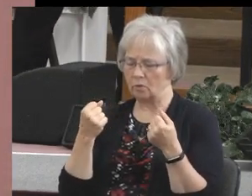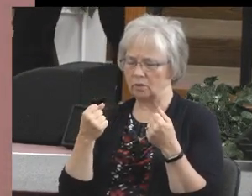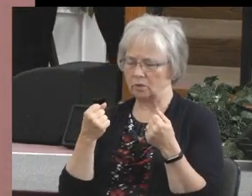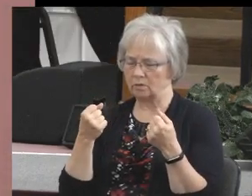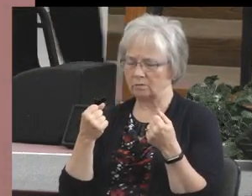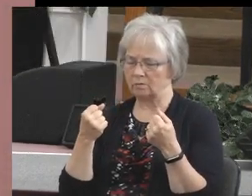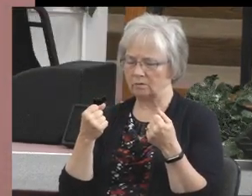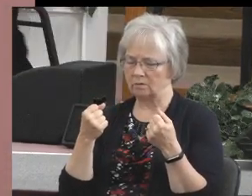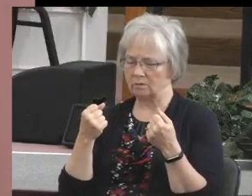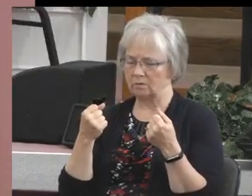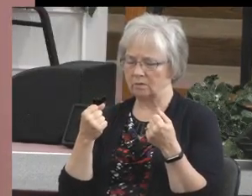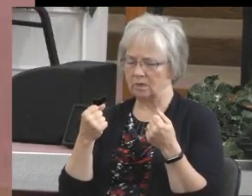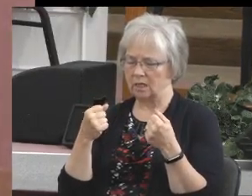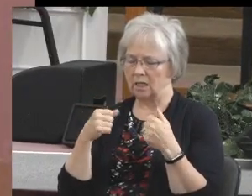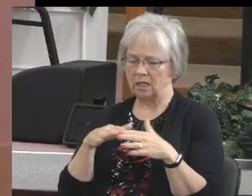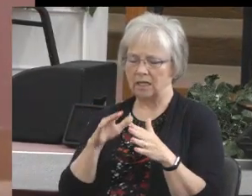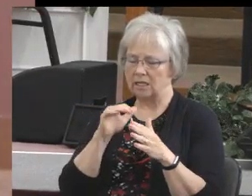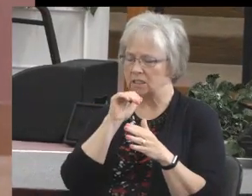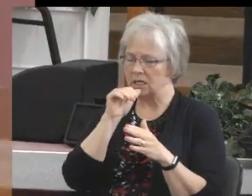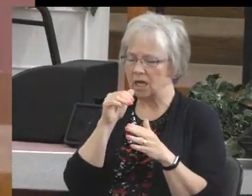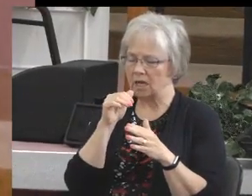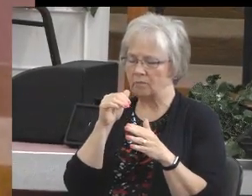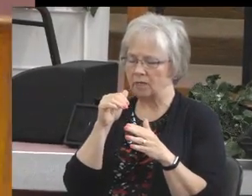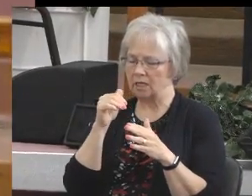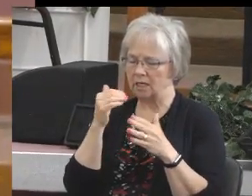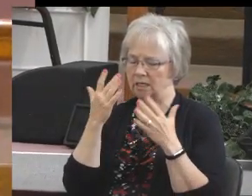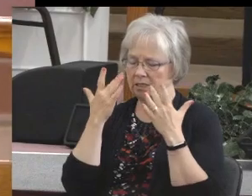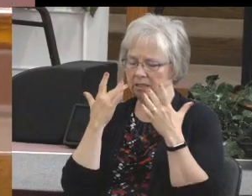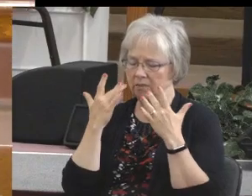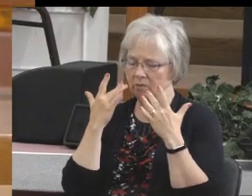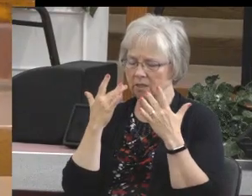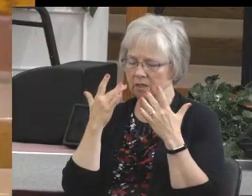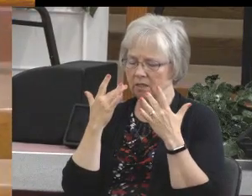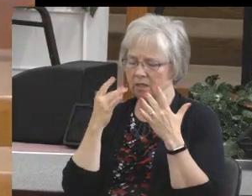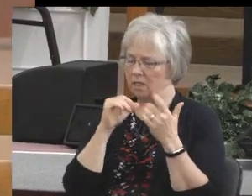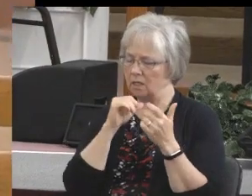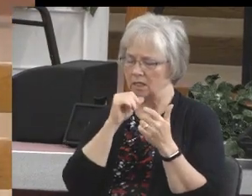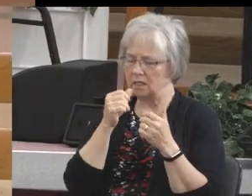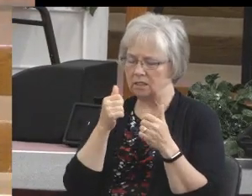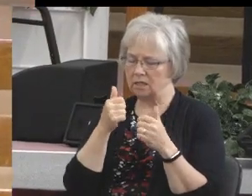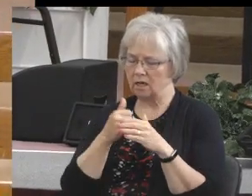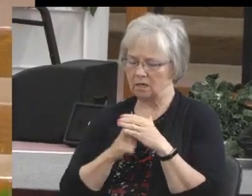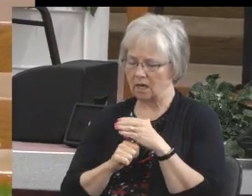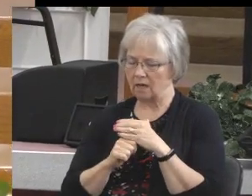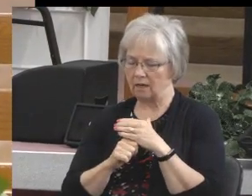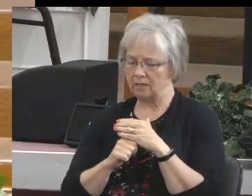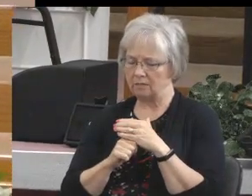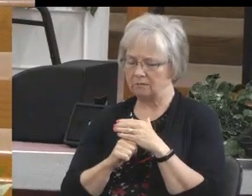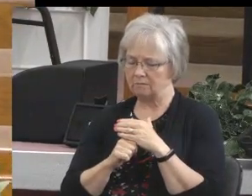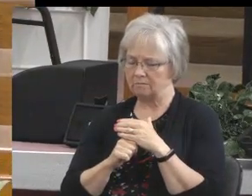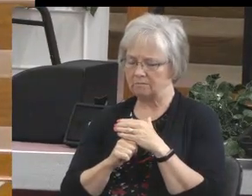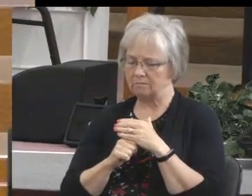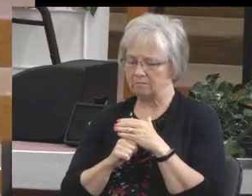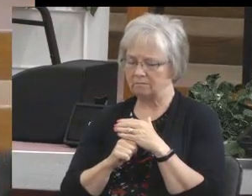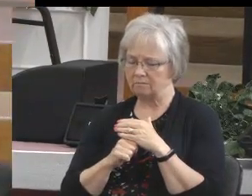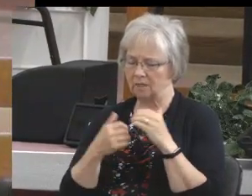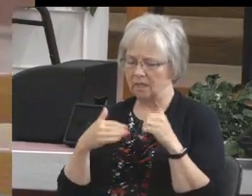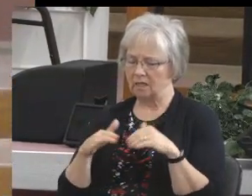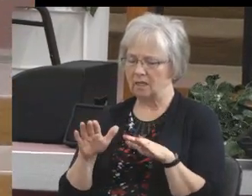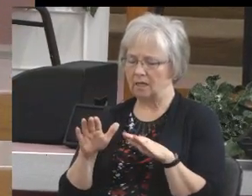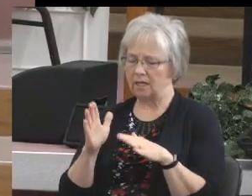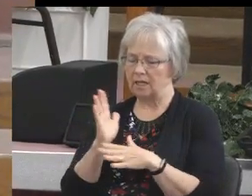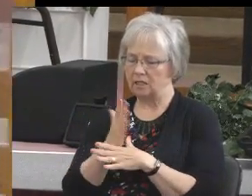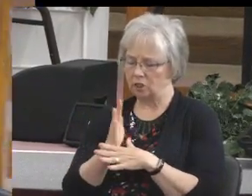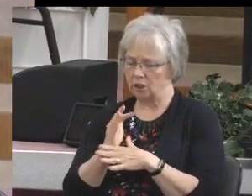us not be timid. Let us not hide. Let us not cower. But let us share the